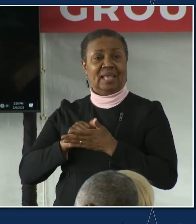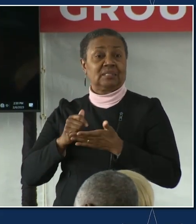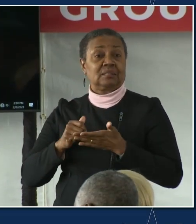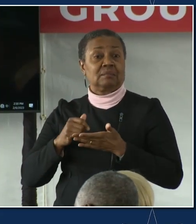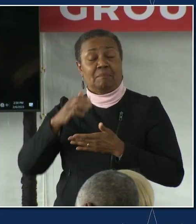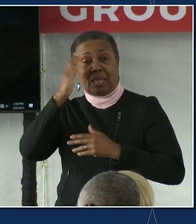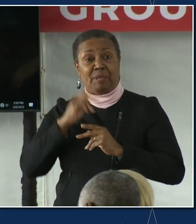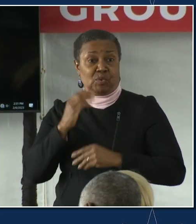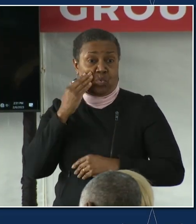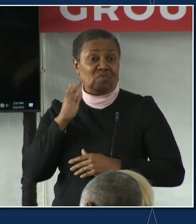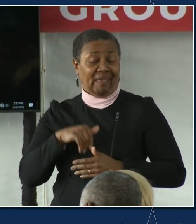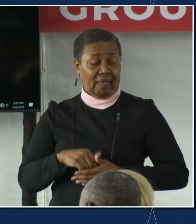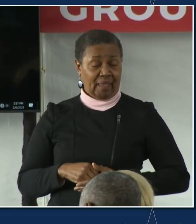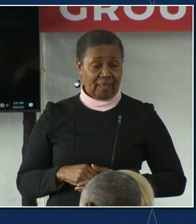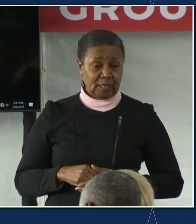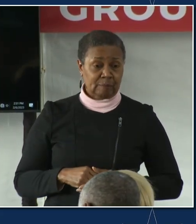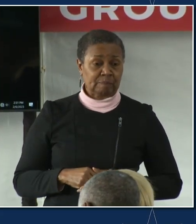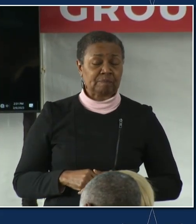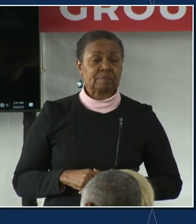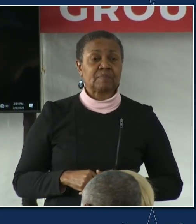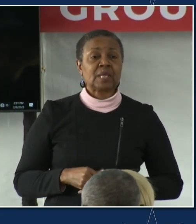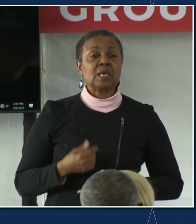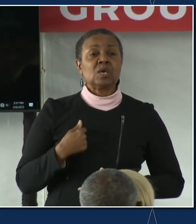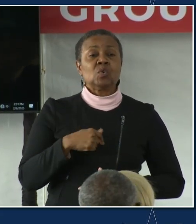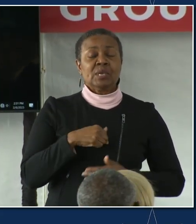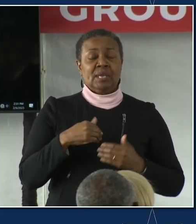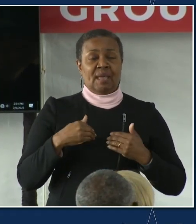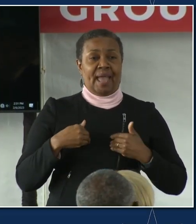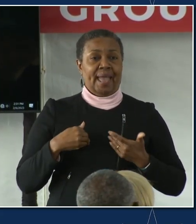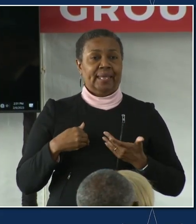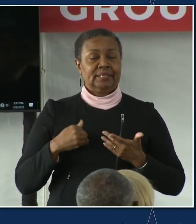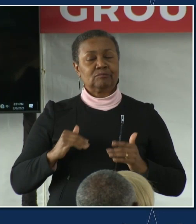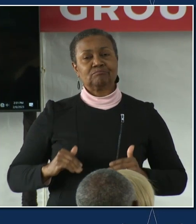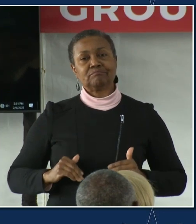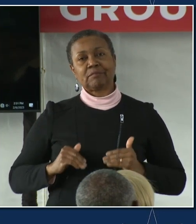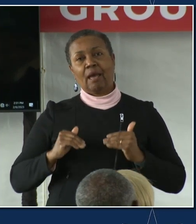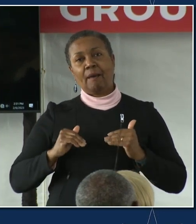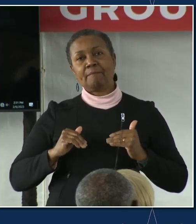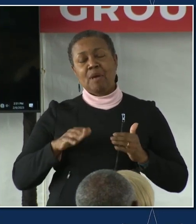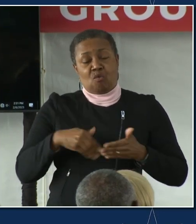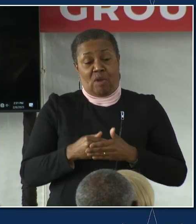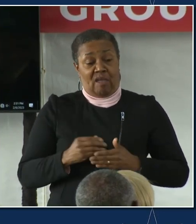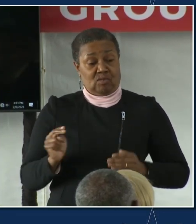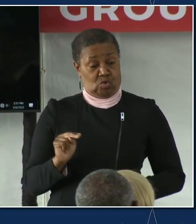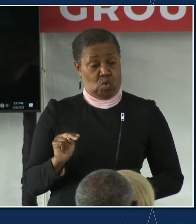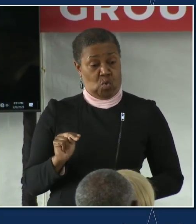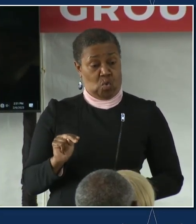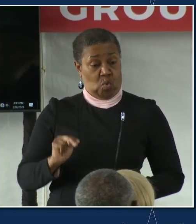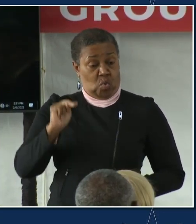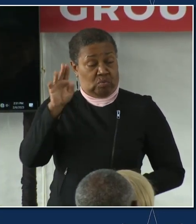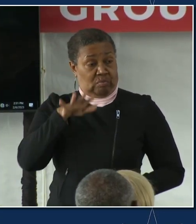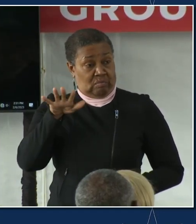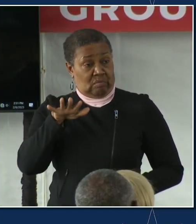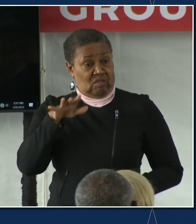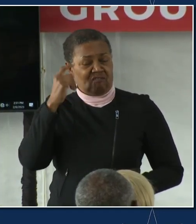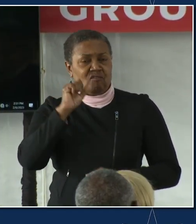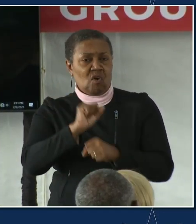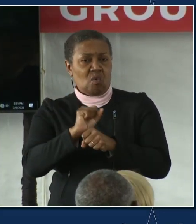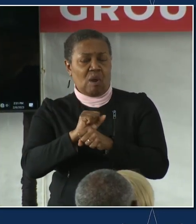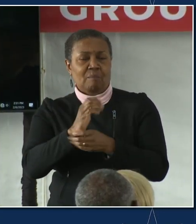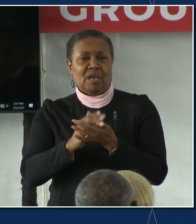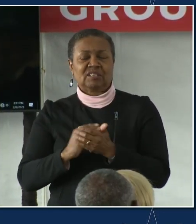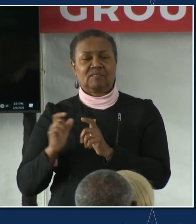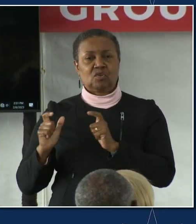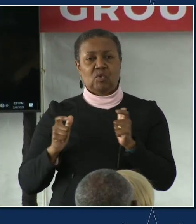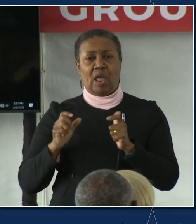what black people knew. You know, we had come up north to work in, as parts of the Great